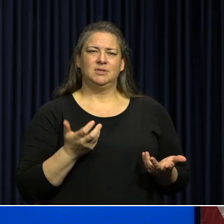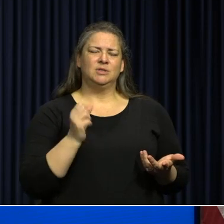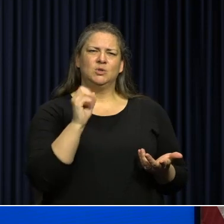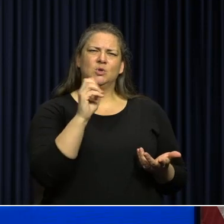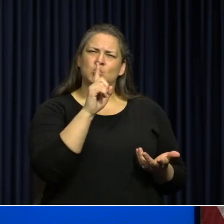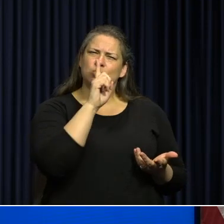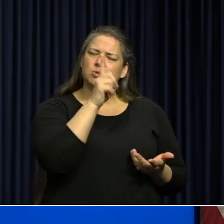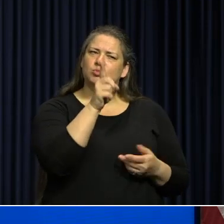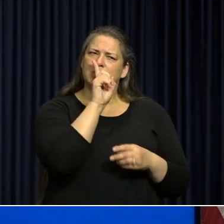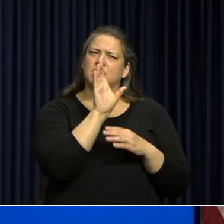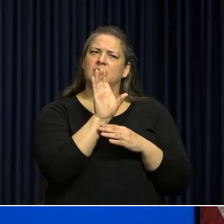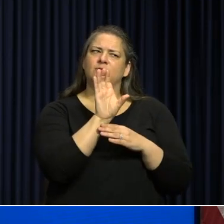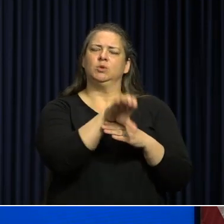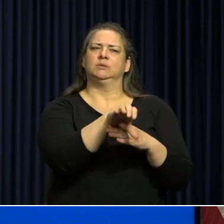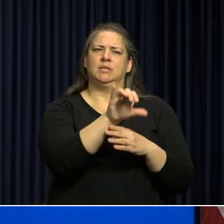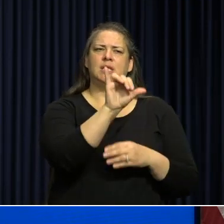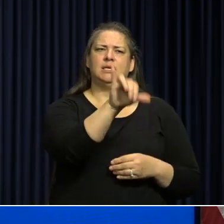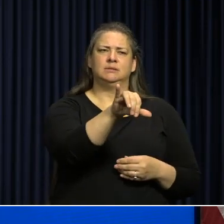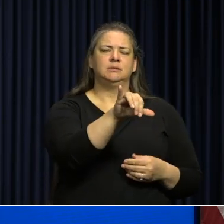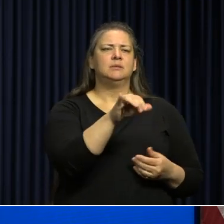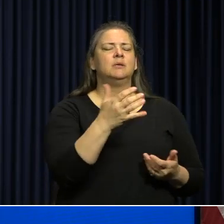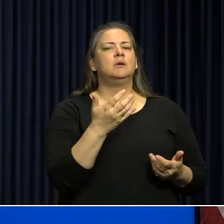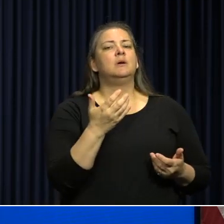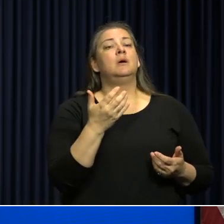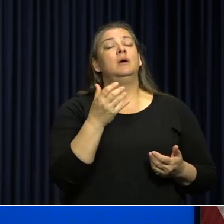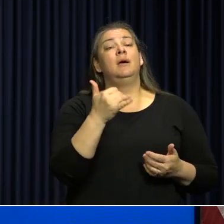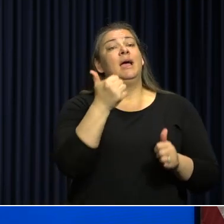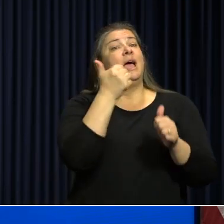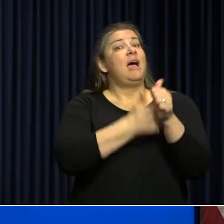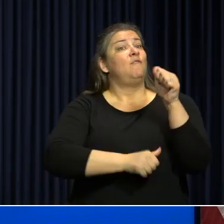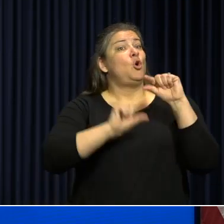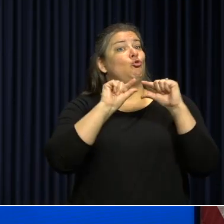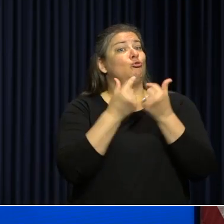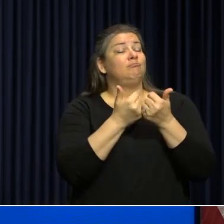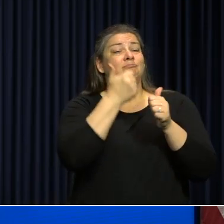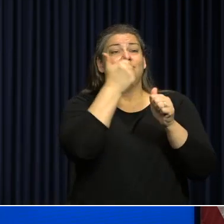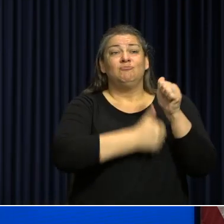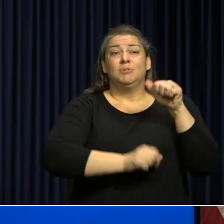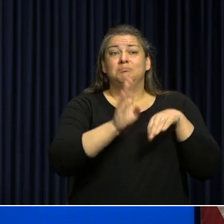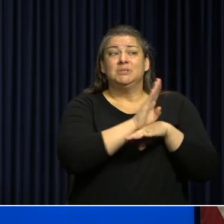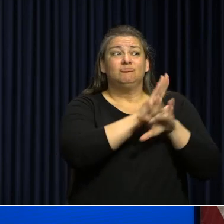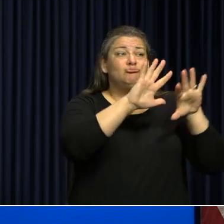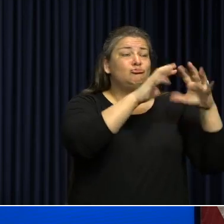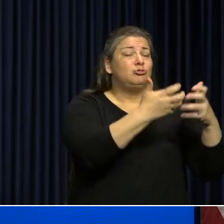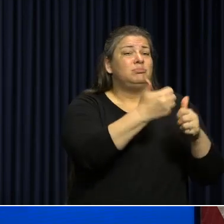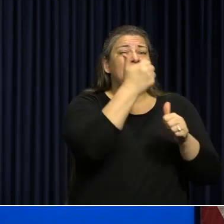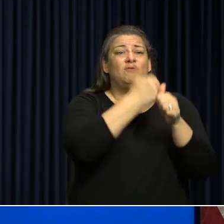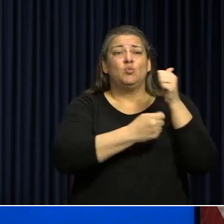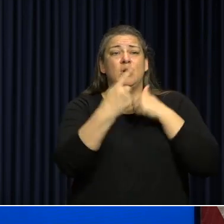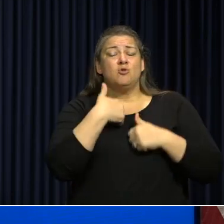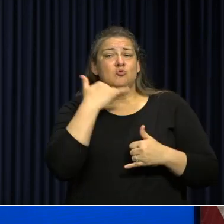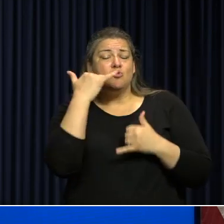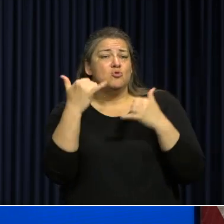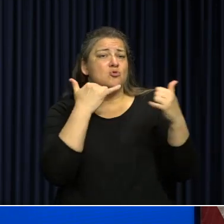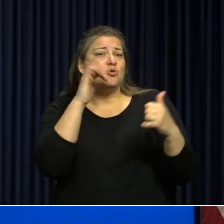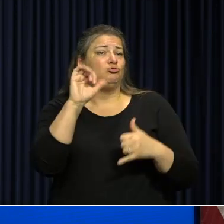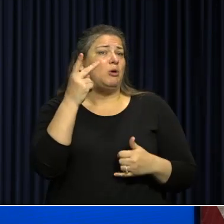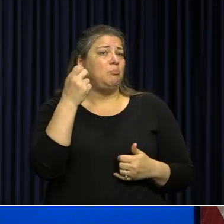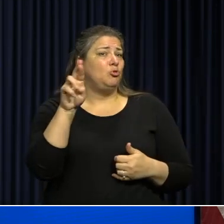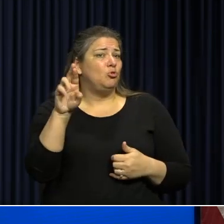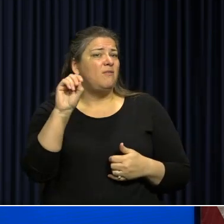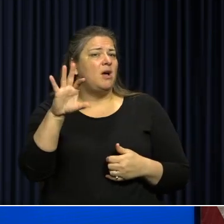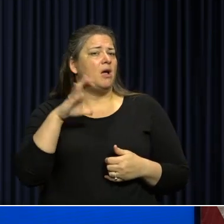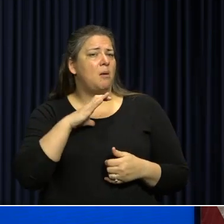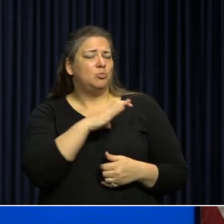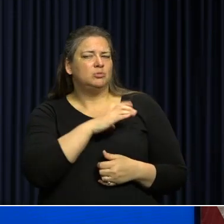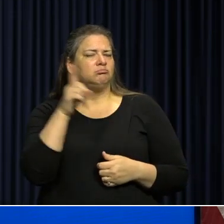real enforcement piece. But I will tell you that every group we've worked with, every business group, every call I've been on in the chamber, they